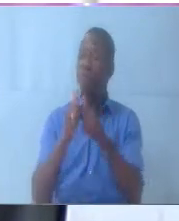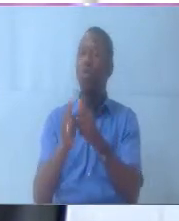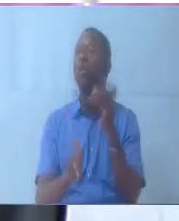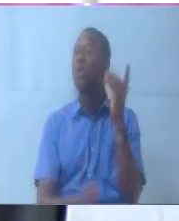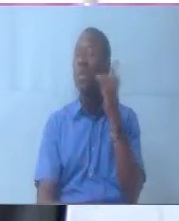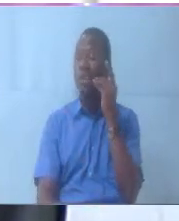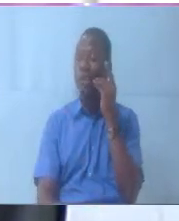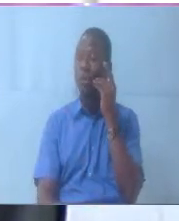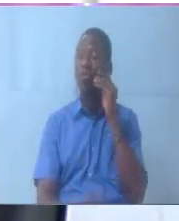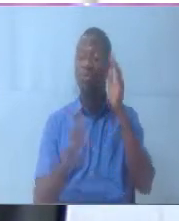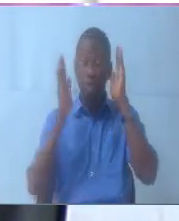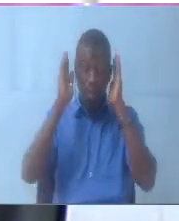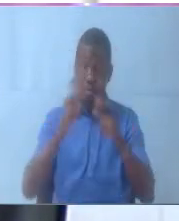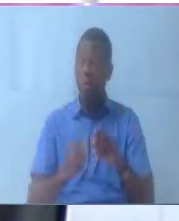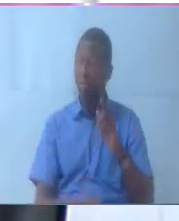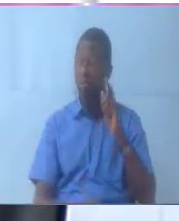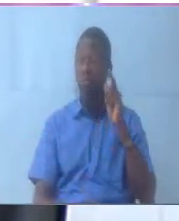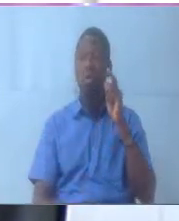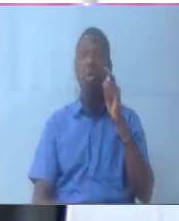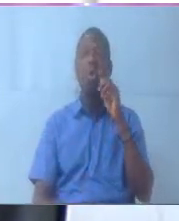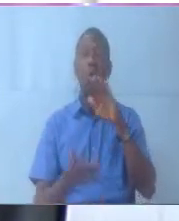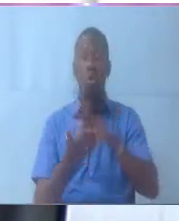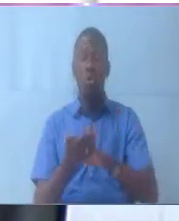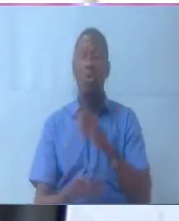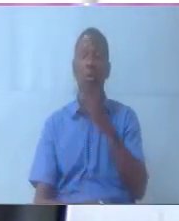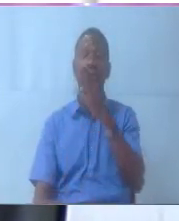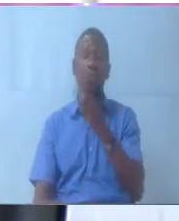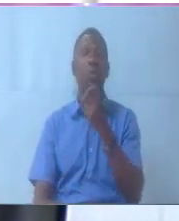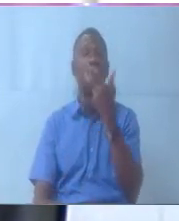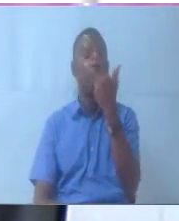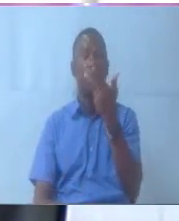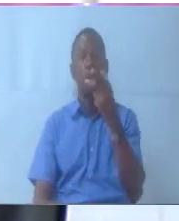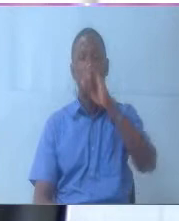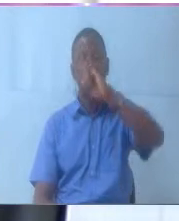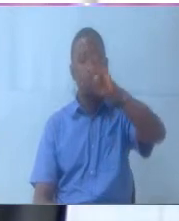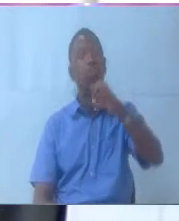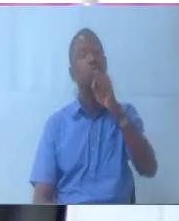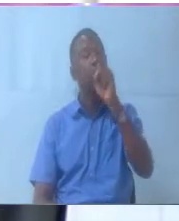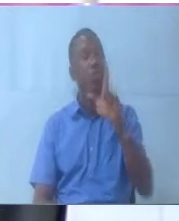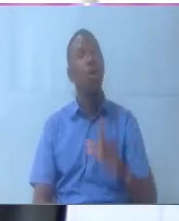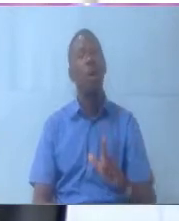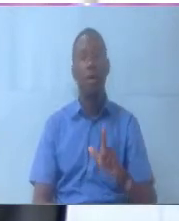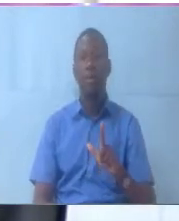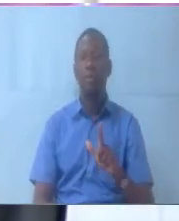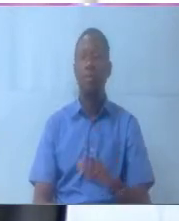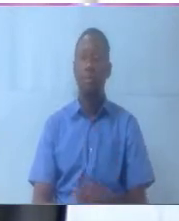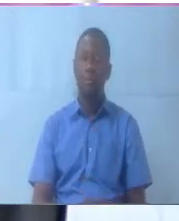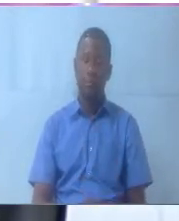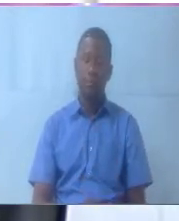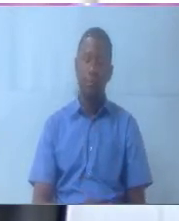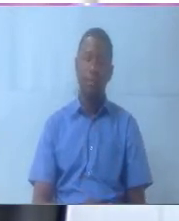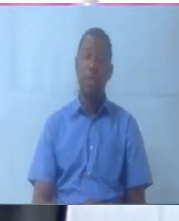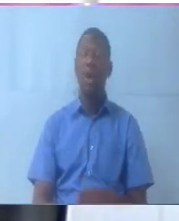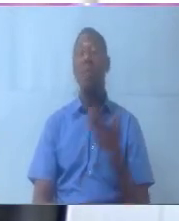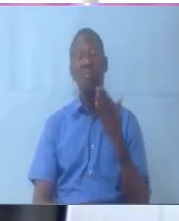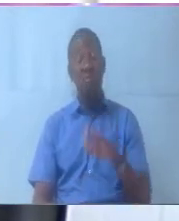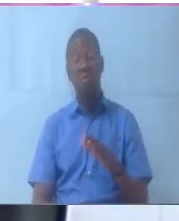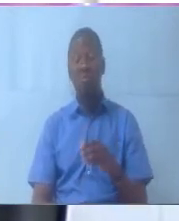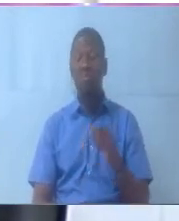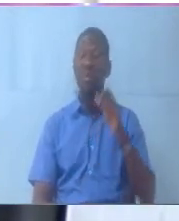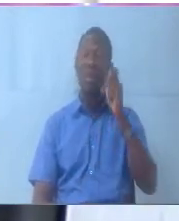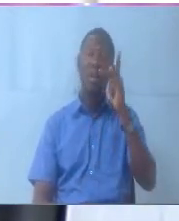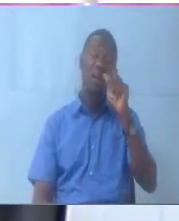laji wol be nyanta sallaw lungole la te lungu mem fo bitun kabo kan laji kata fo banko danta damin e bitun wolu ade e sisalno